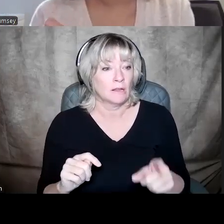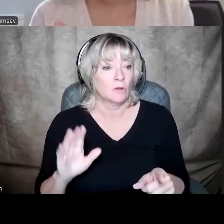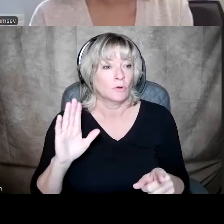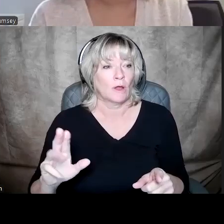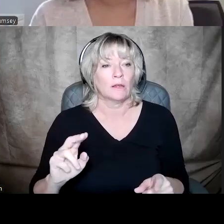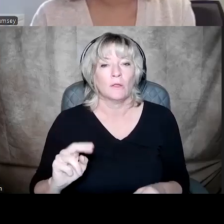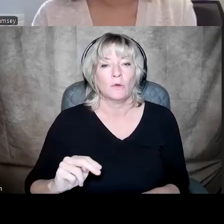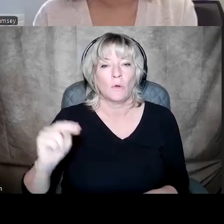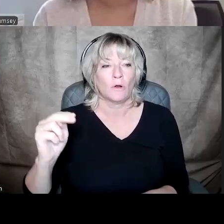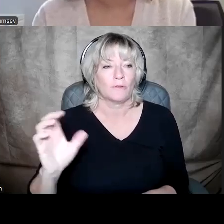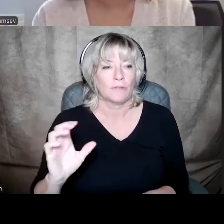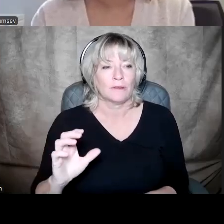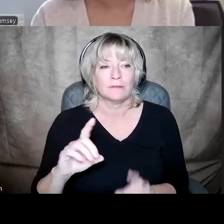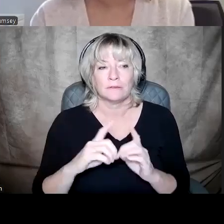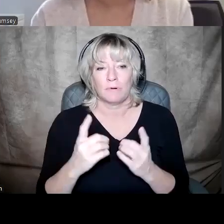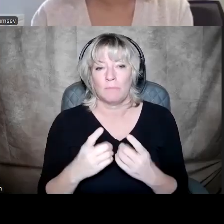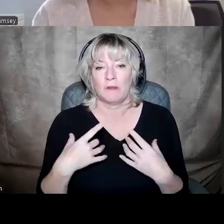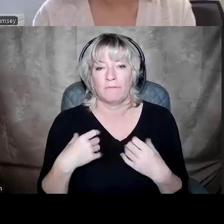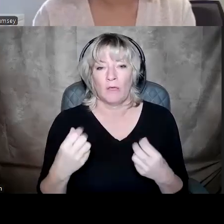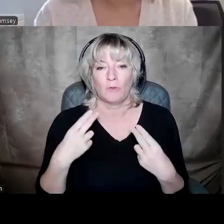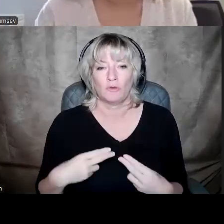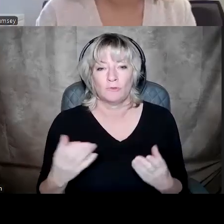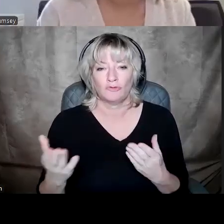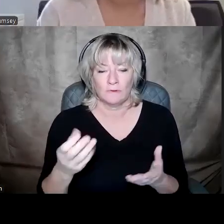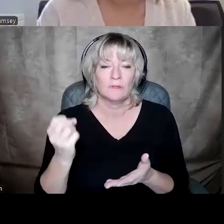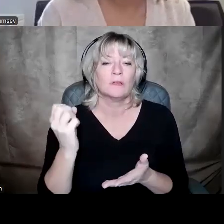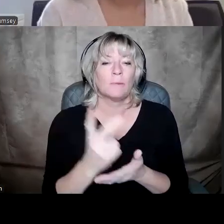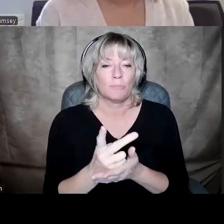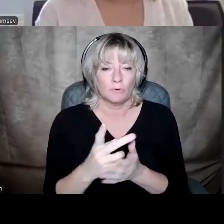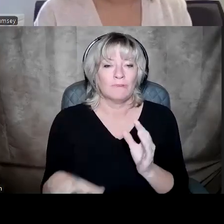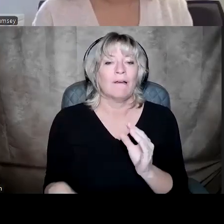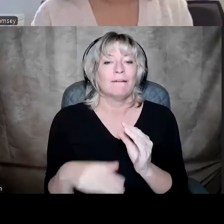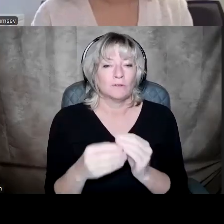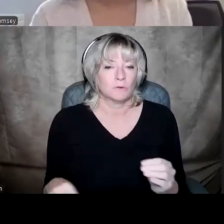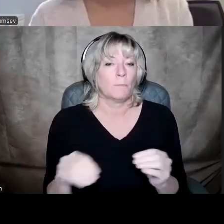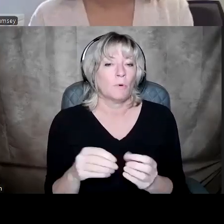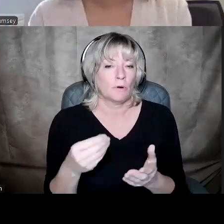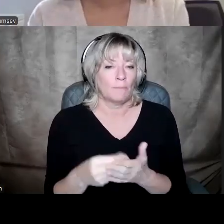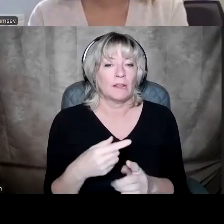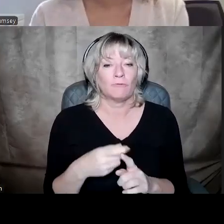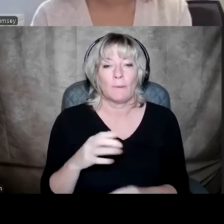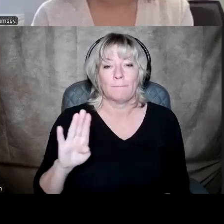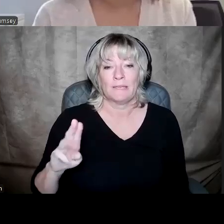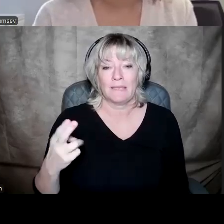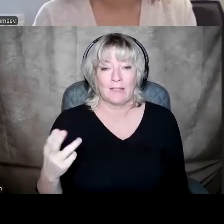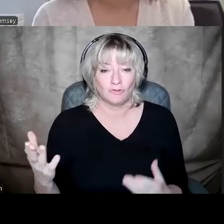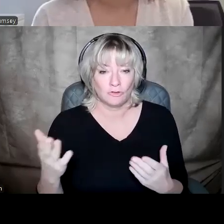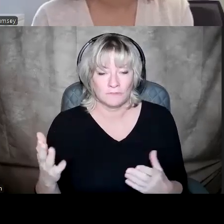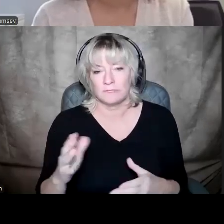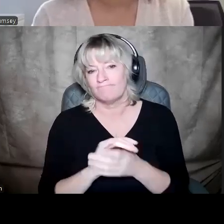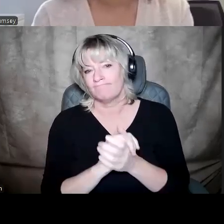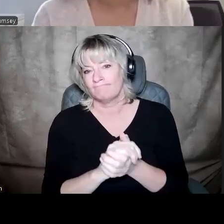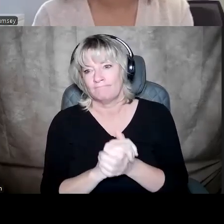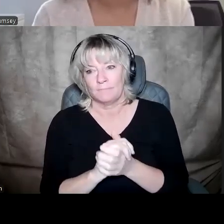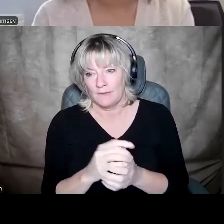Carolina Department of Health and Human Services approved additional funding for behavioral health services. So big congratulations to the folks on the phone